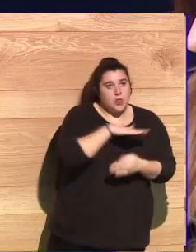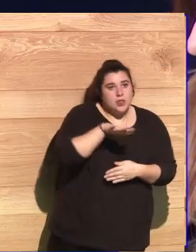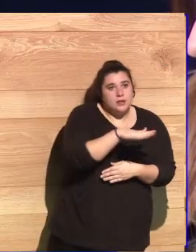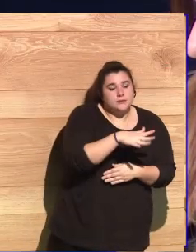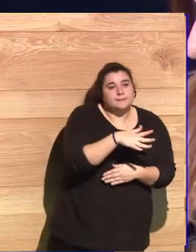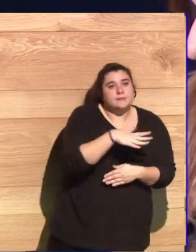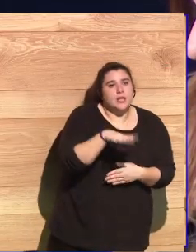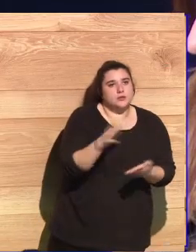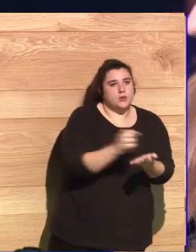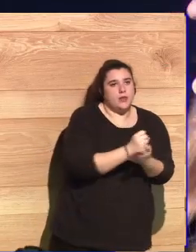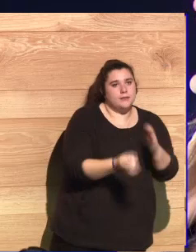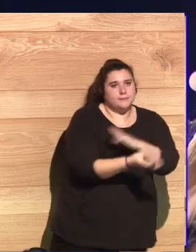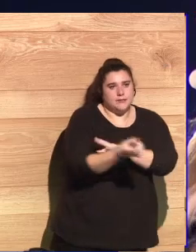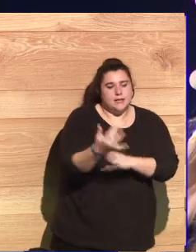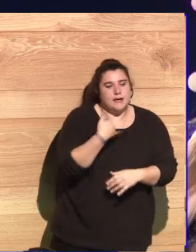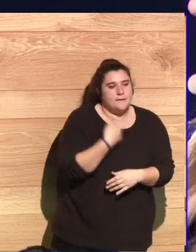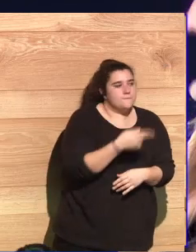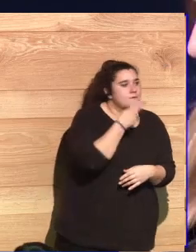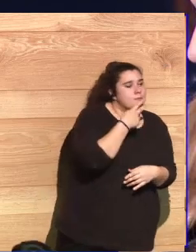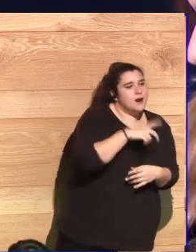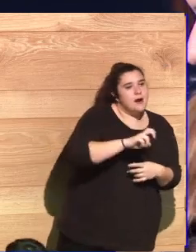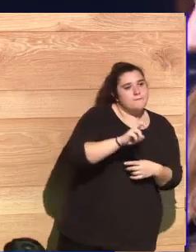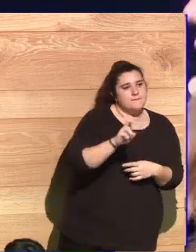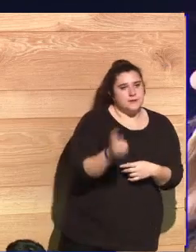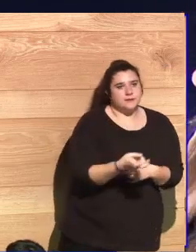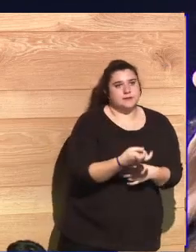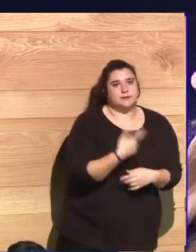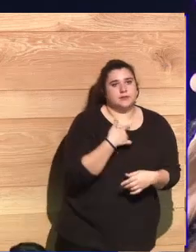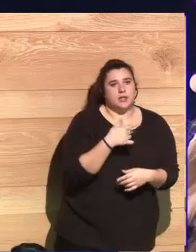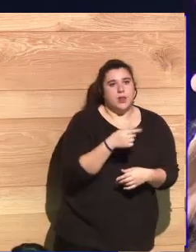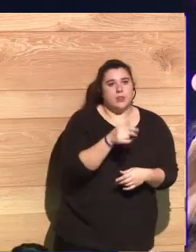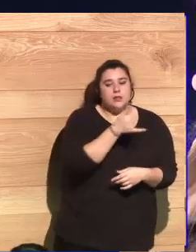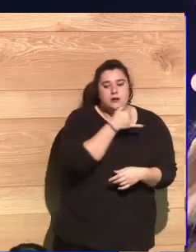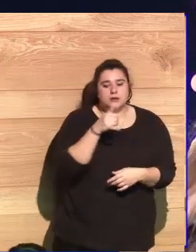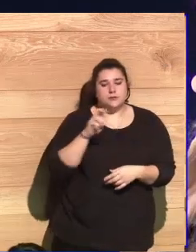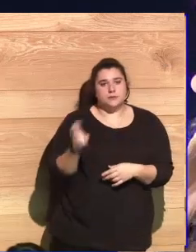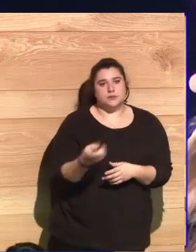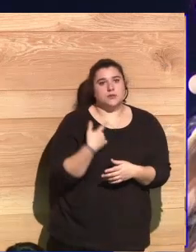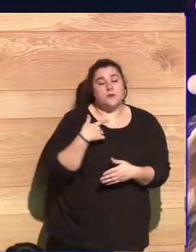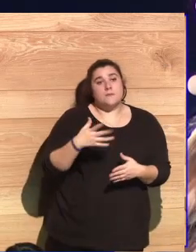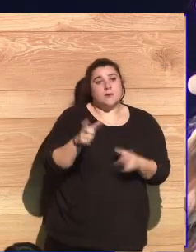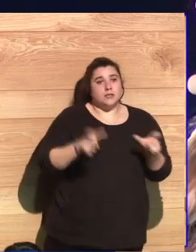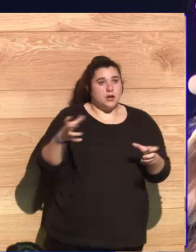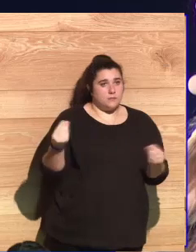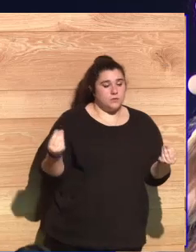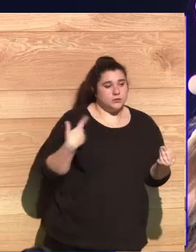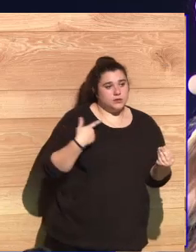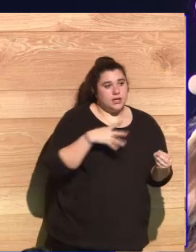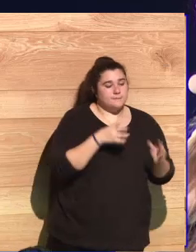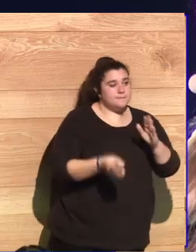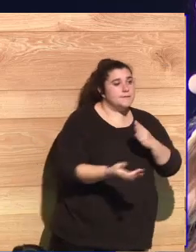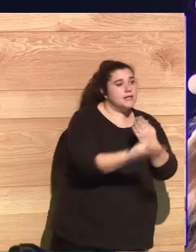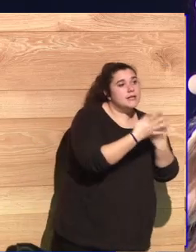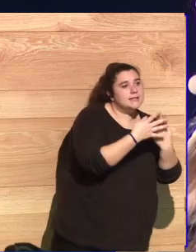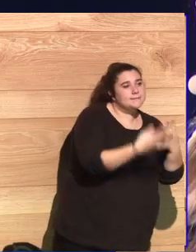the crack, but it ended up putting so many people into the jails that, you'd